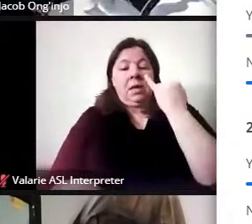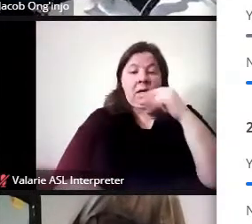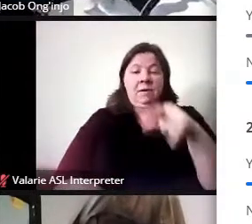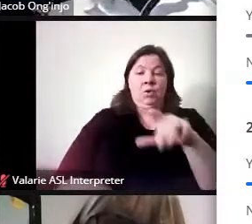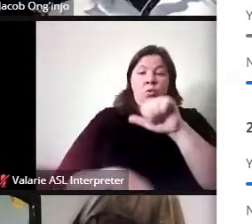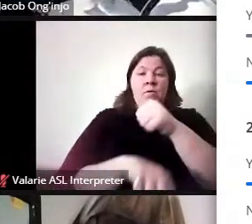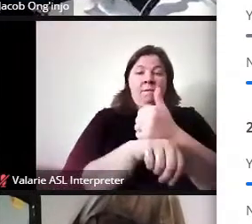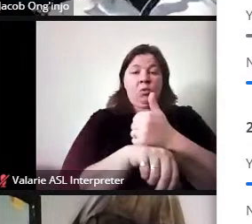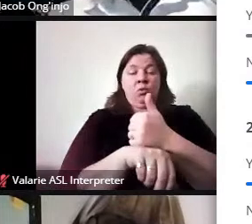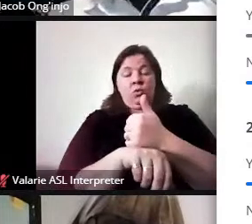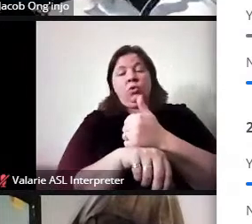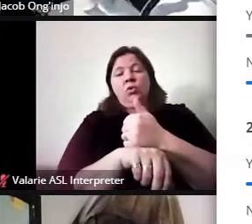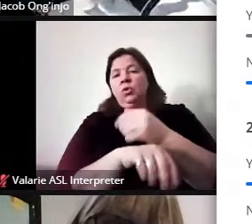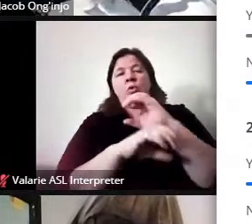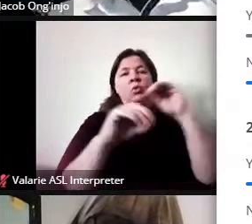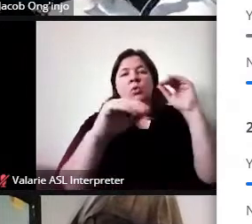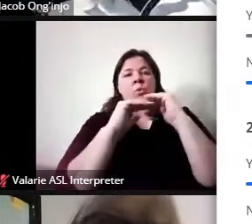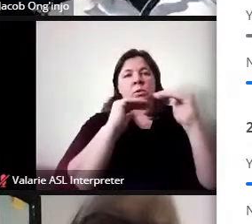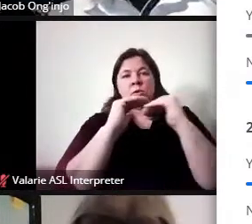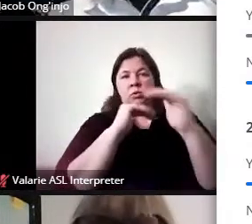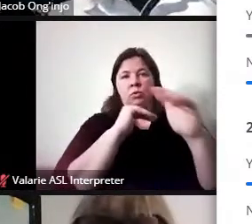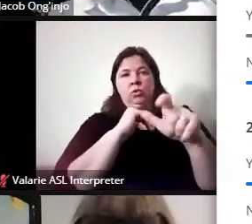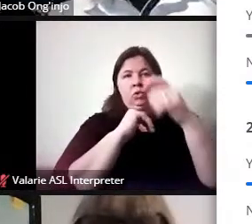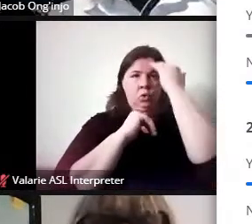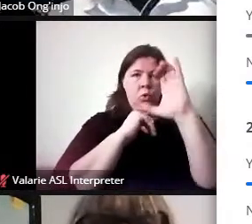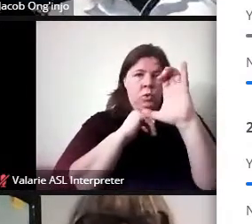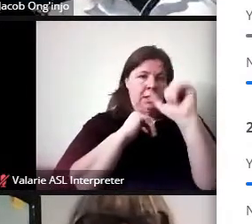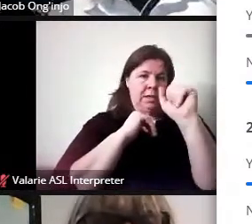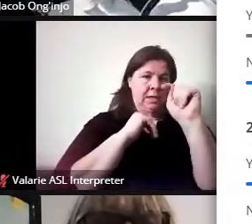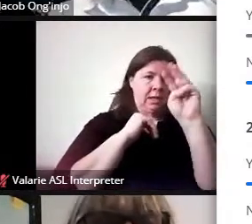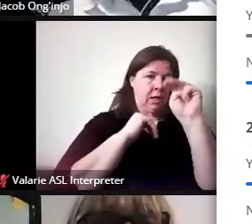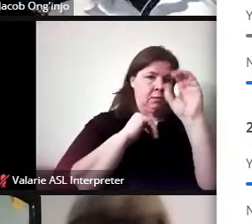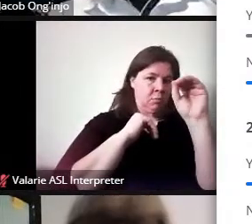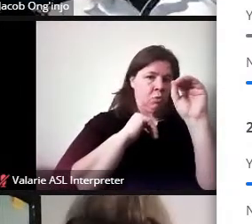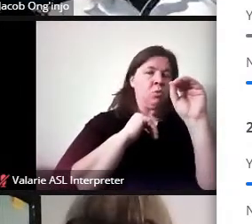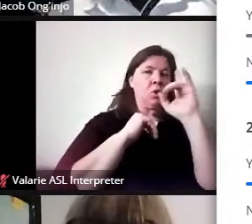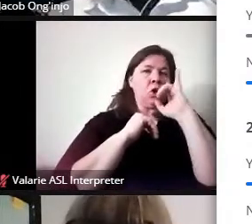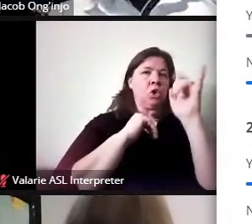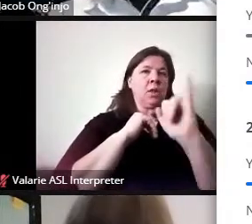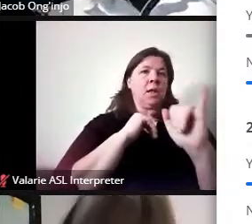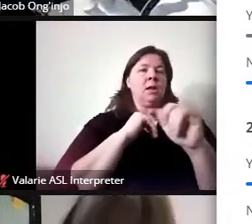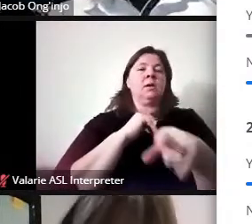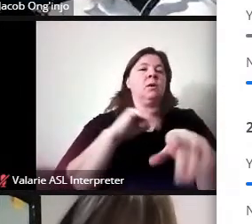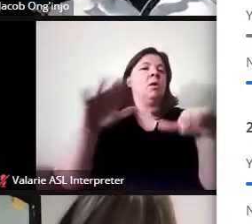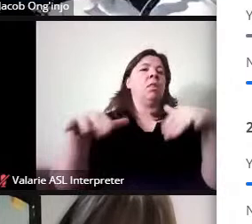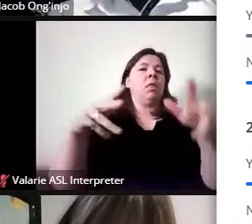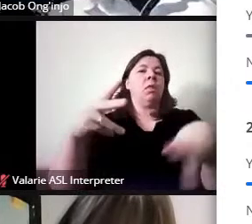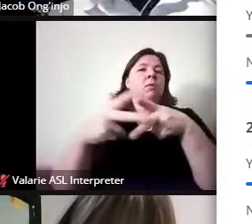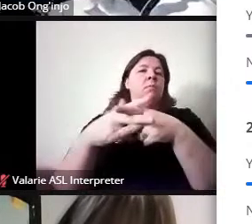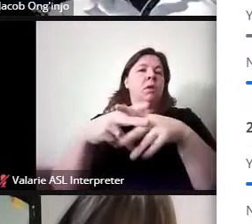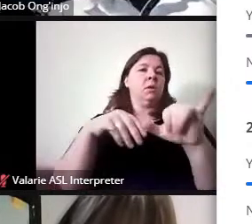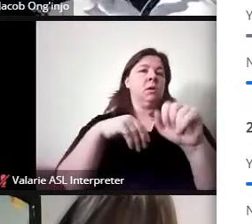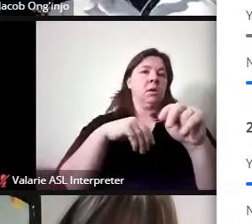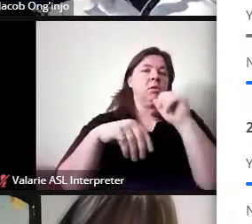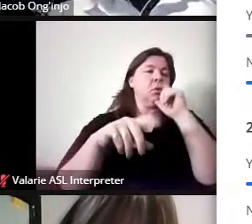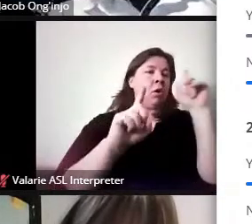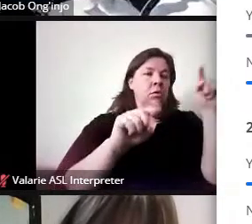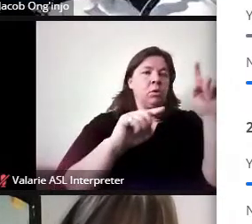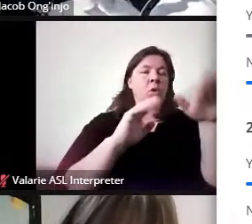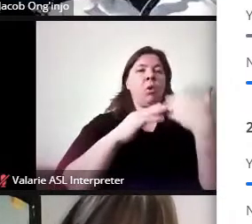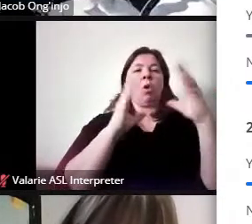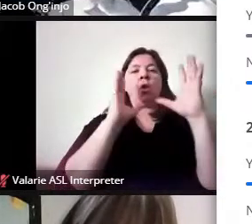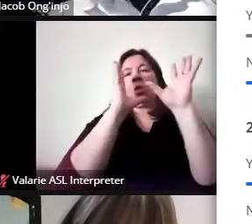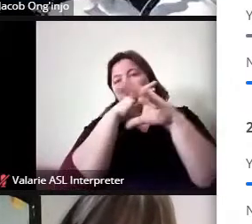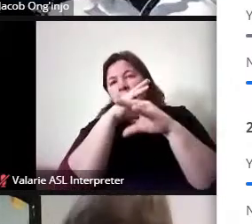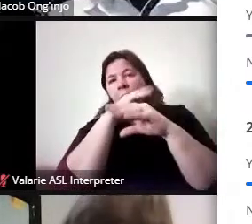a founder, there is no excuse. You should know what Catmo is. That means that you've not been plugged in, you're not attending all the